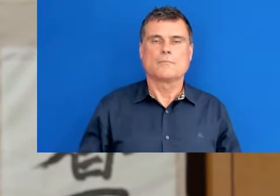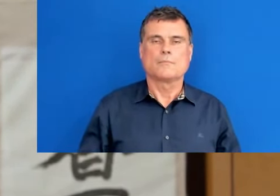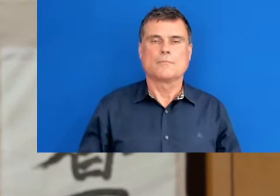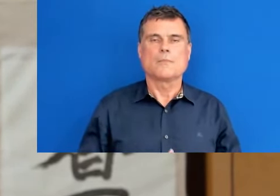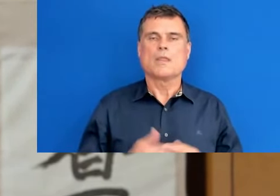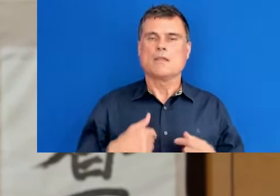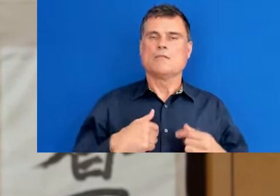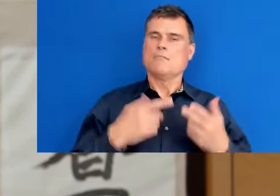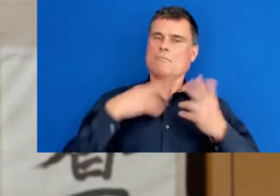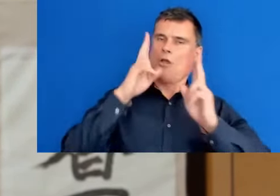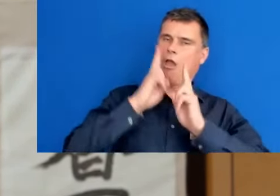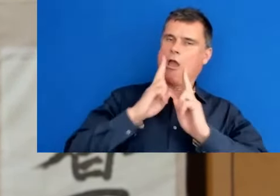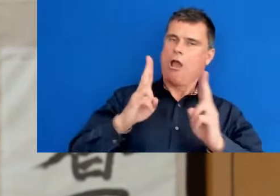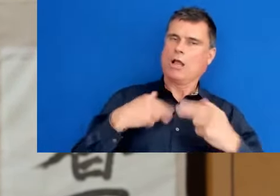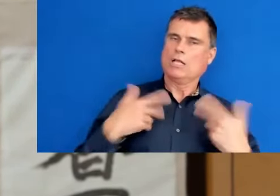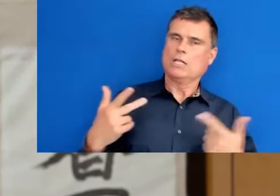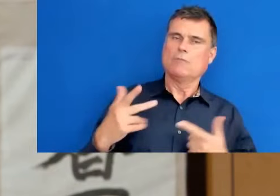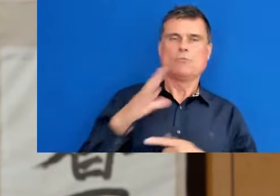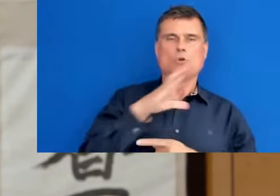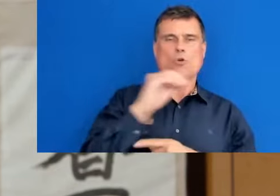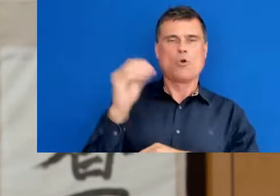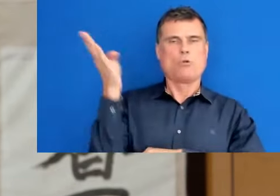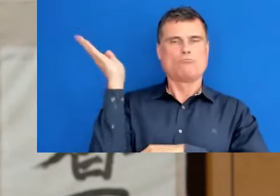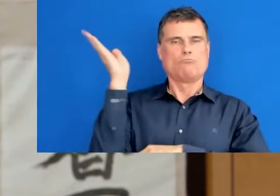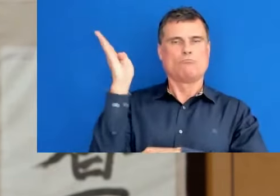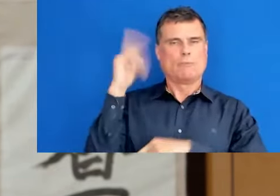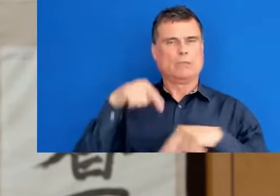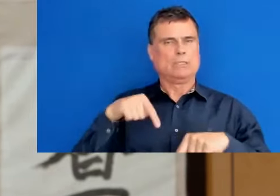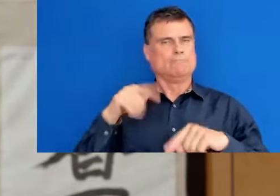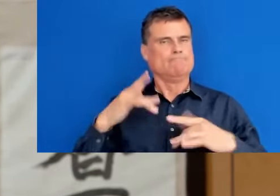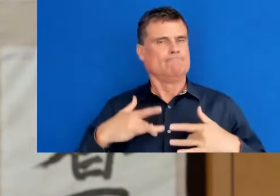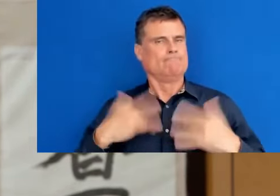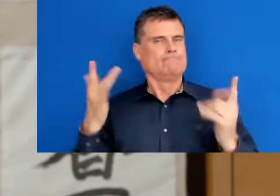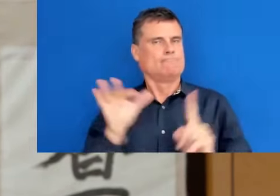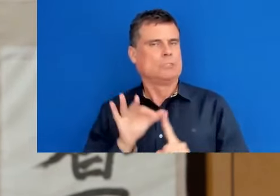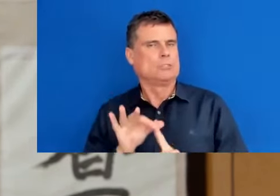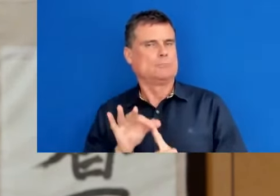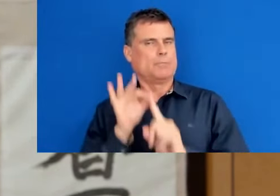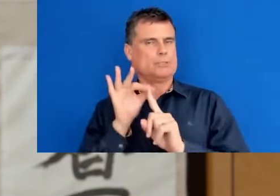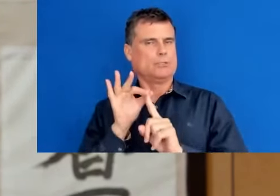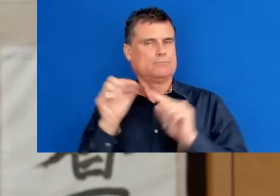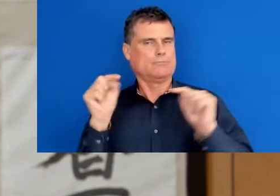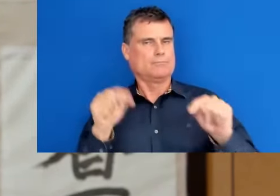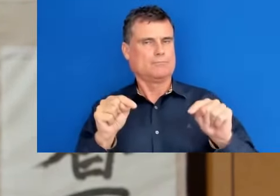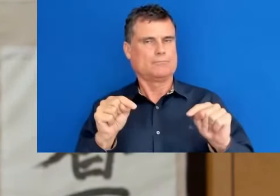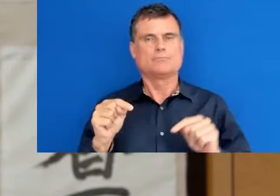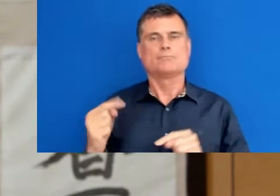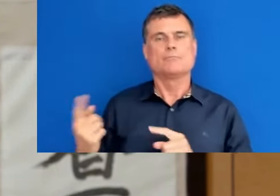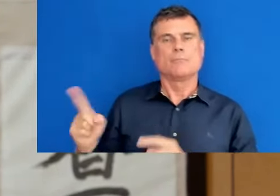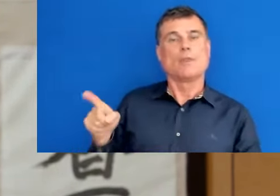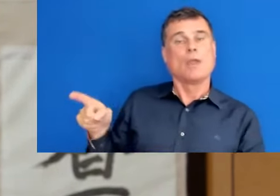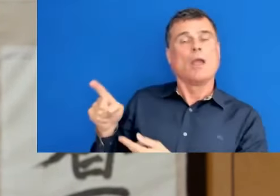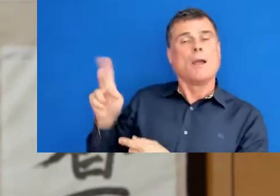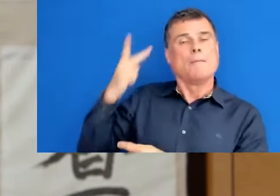your co-MC for this historic event, along with MLA Kelly Greene.